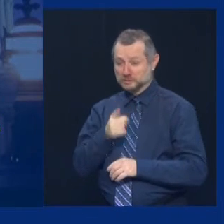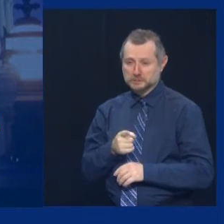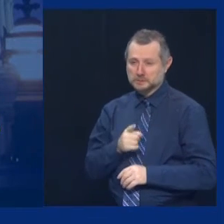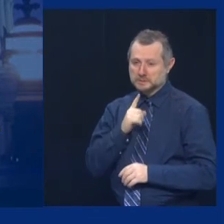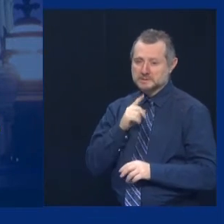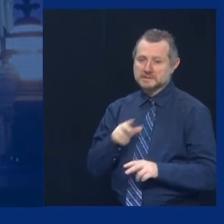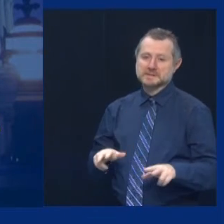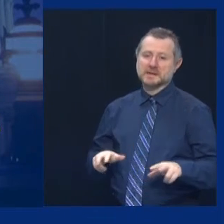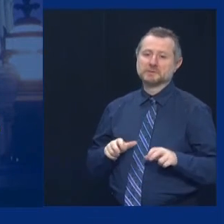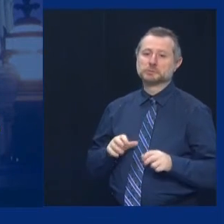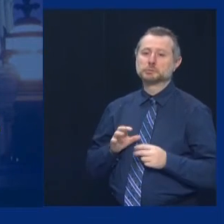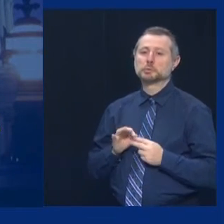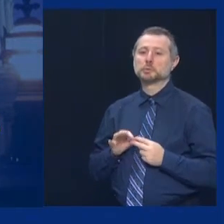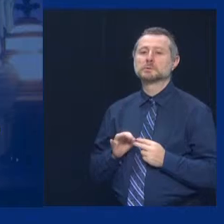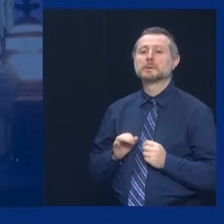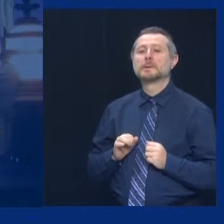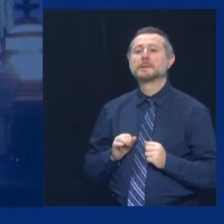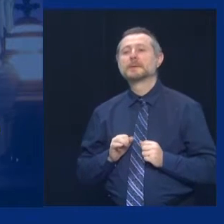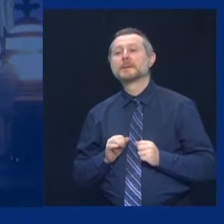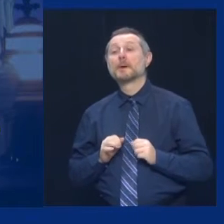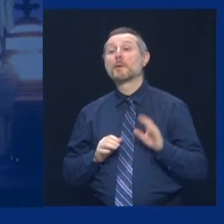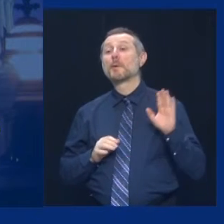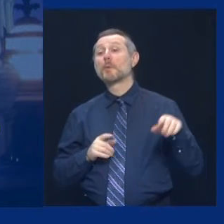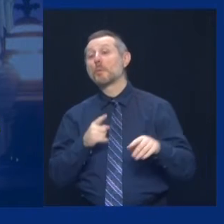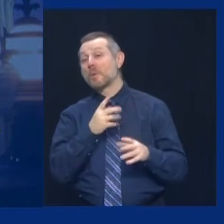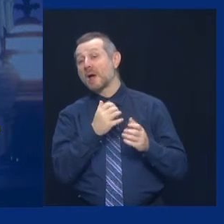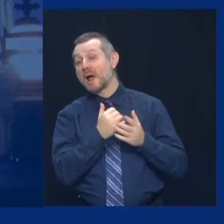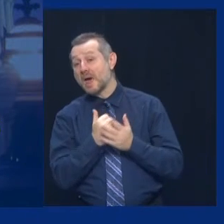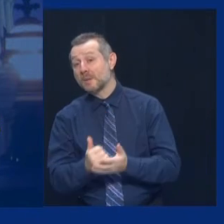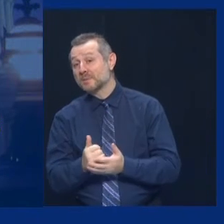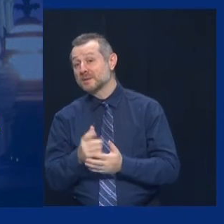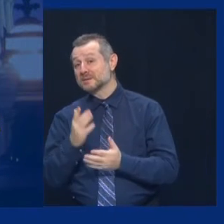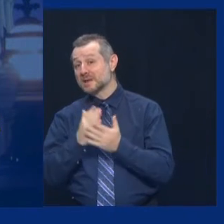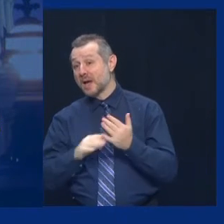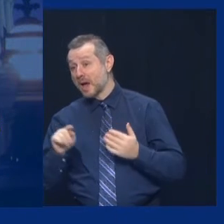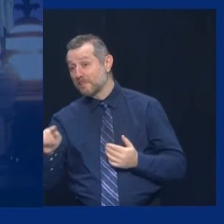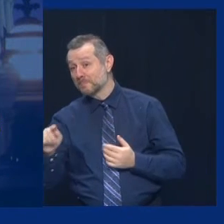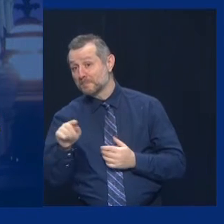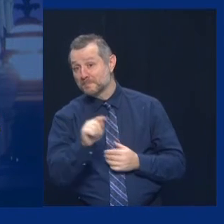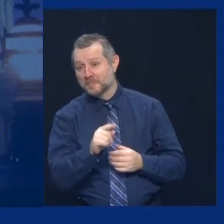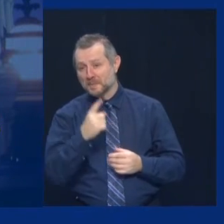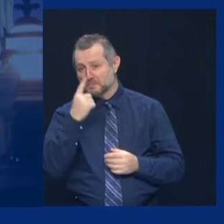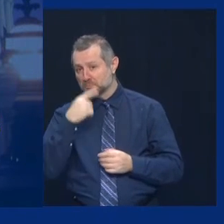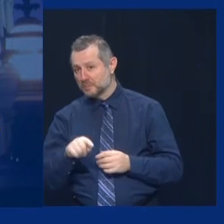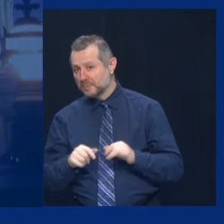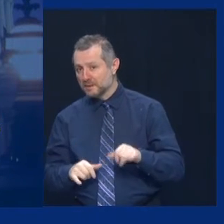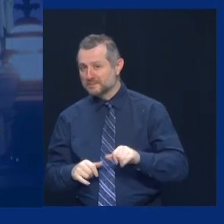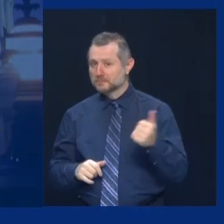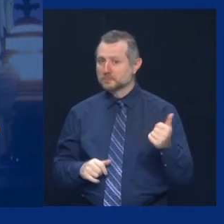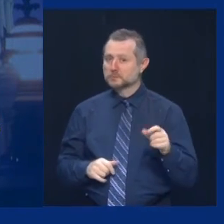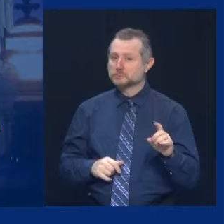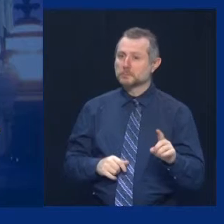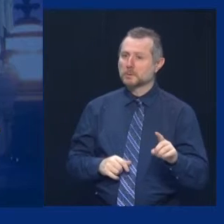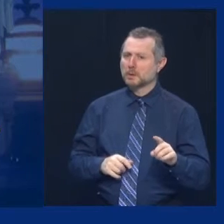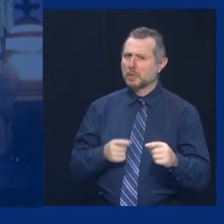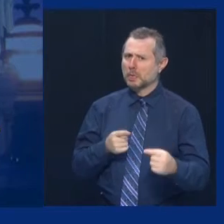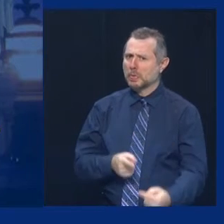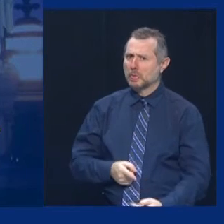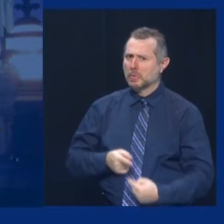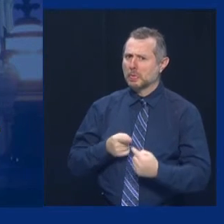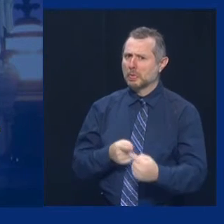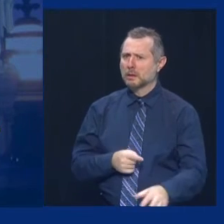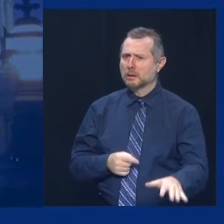Well, do you want to help some people while other people struggle and are in